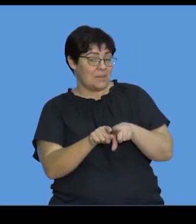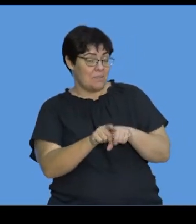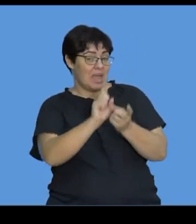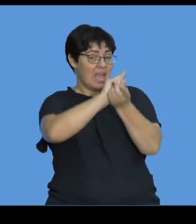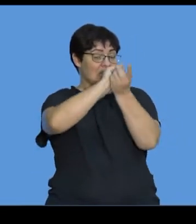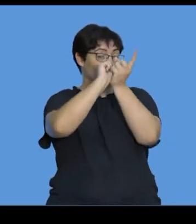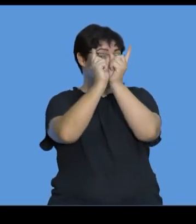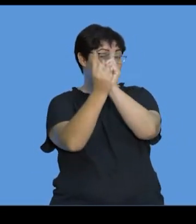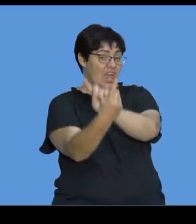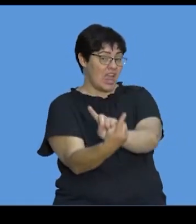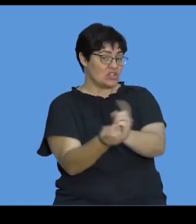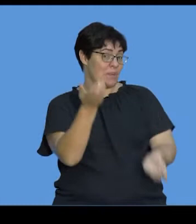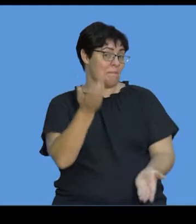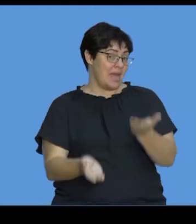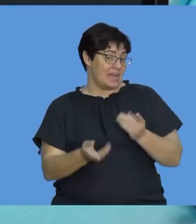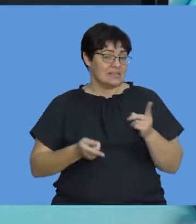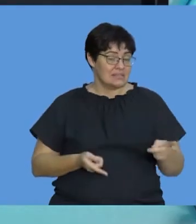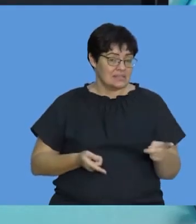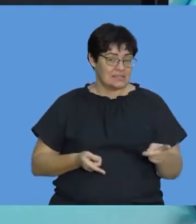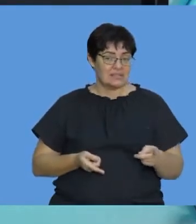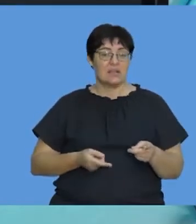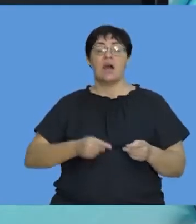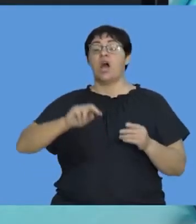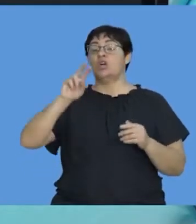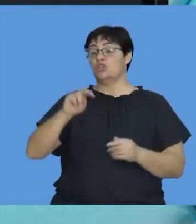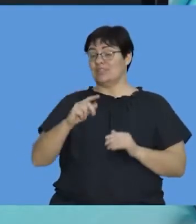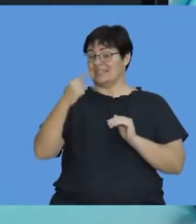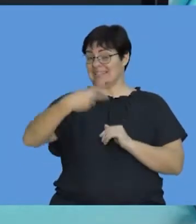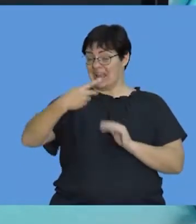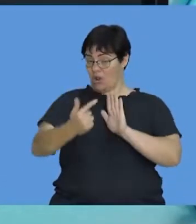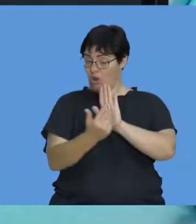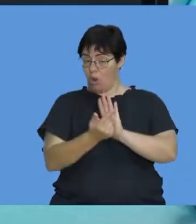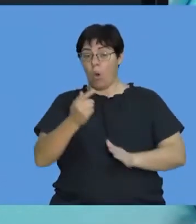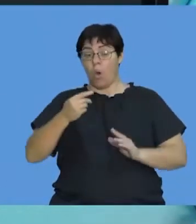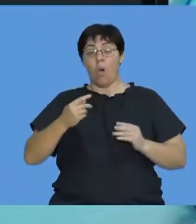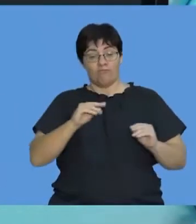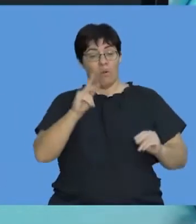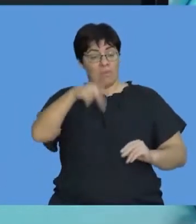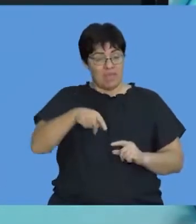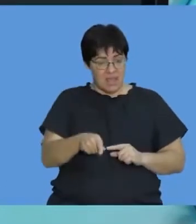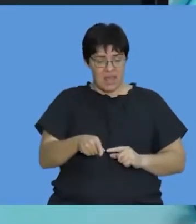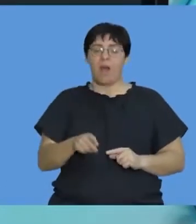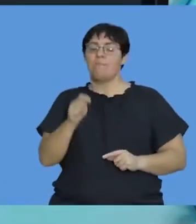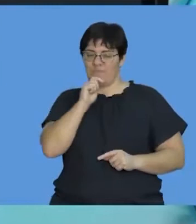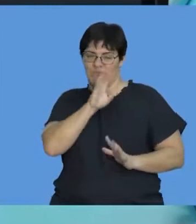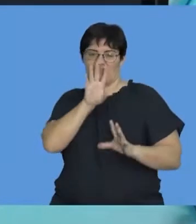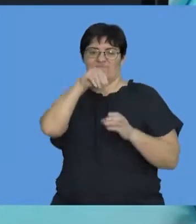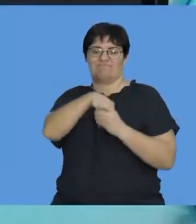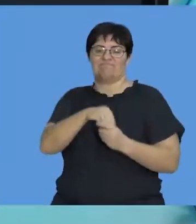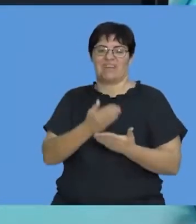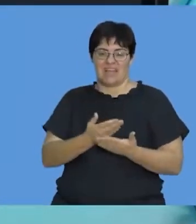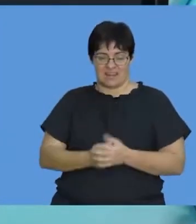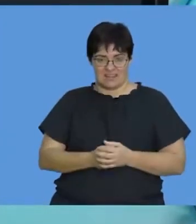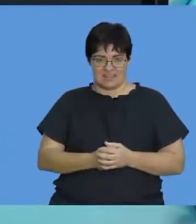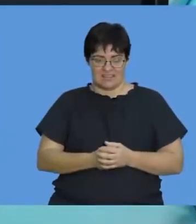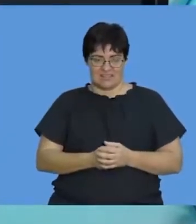this has a changing mass, Newton's second law in terms of momentum becomes very useful.